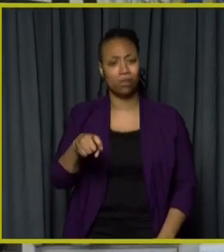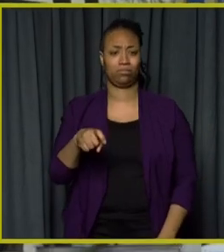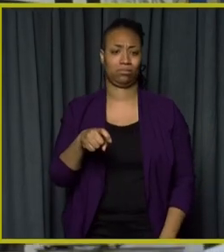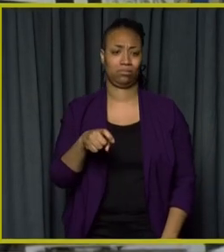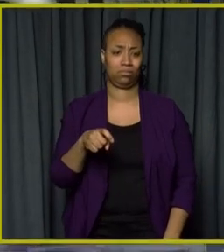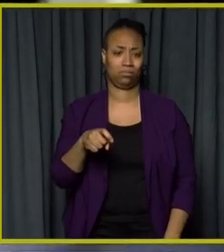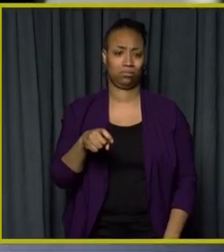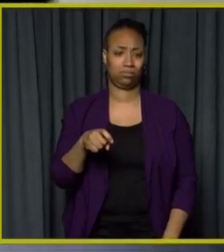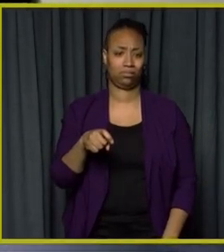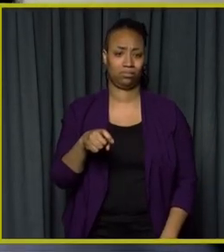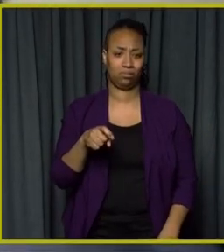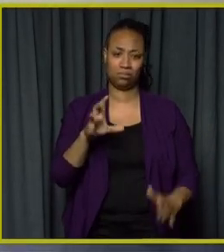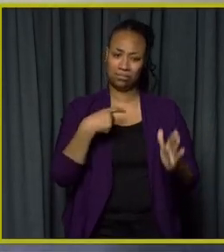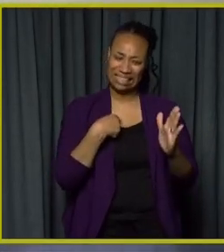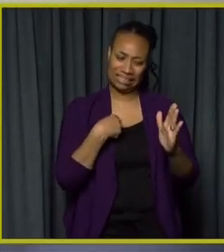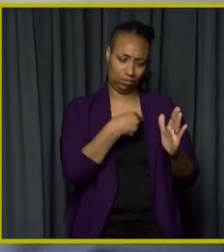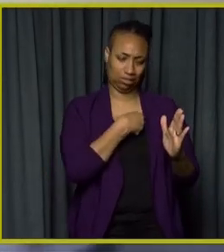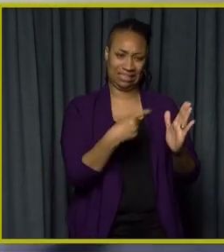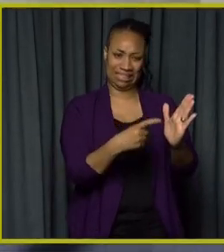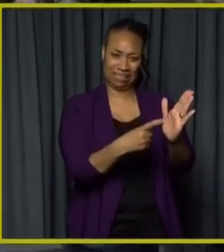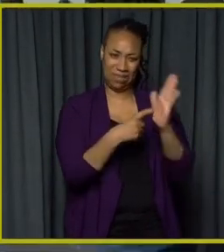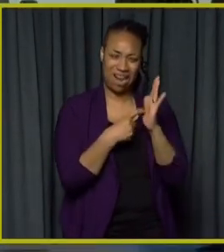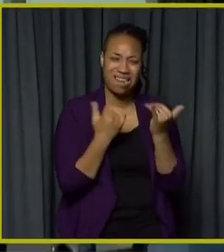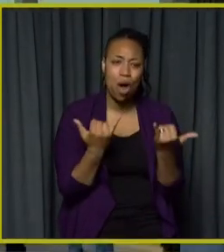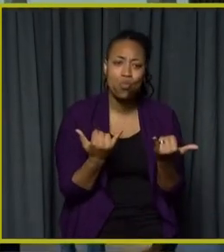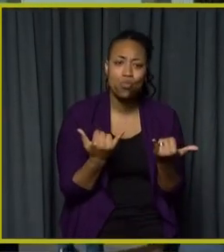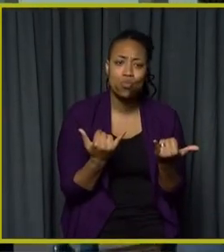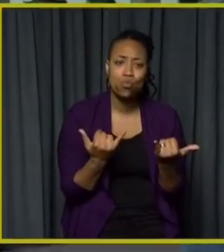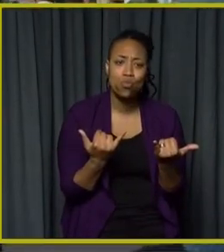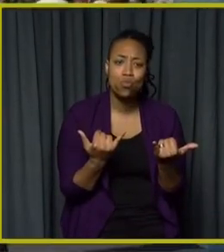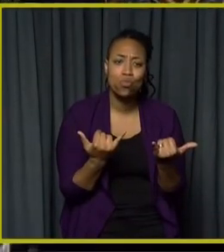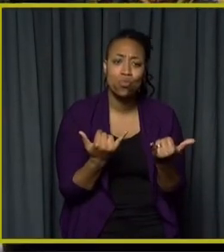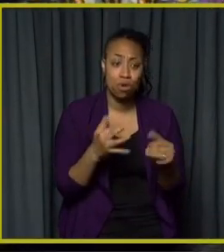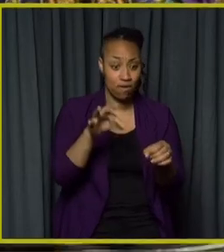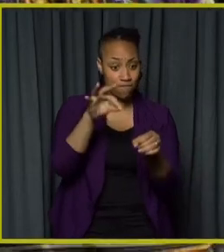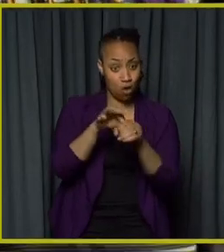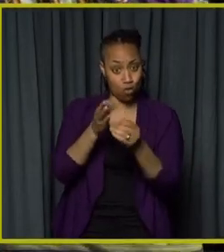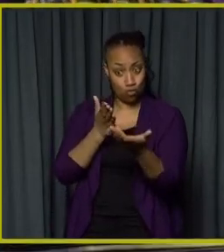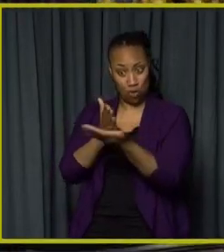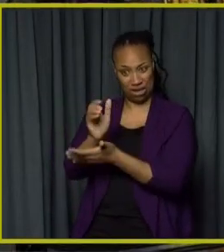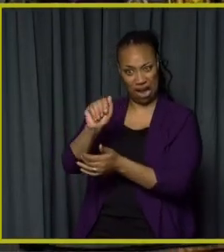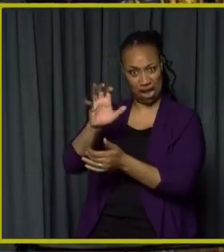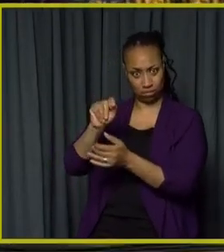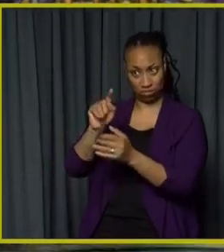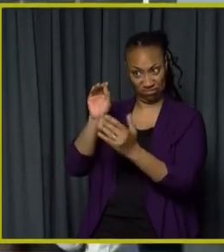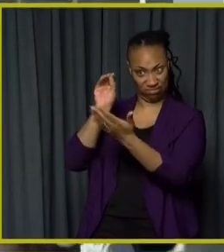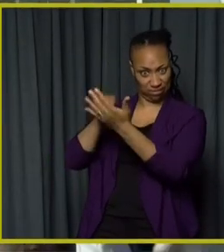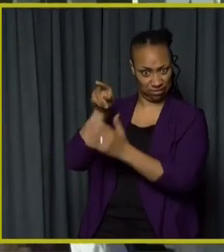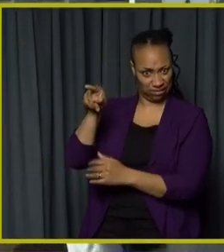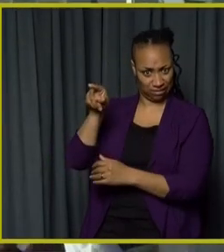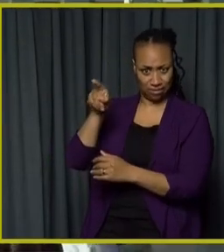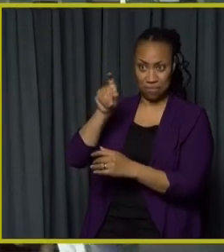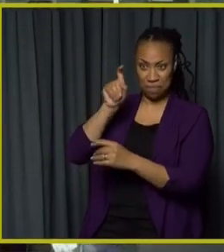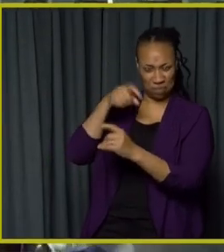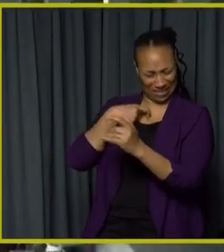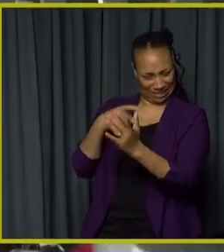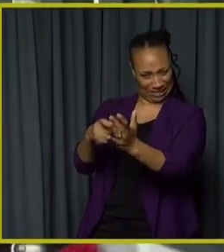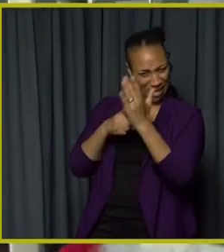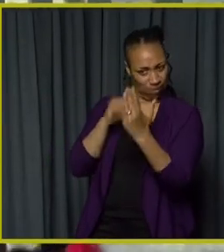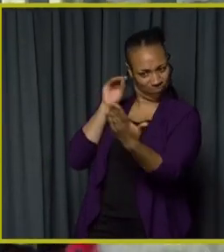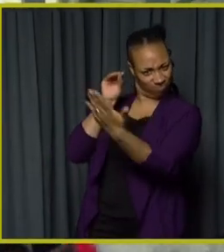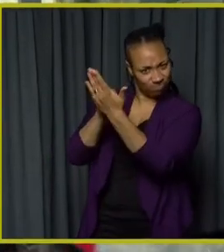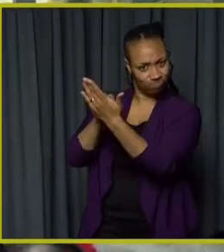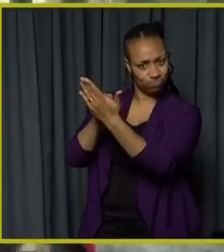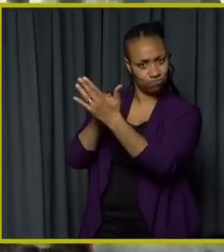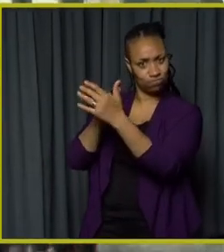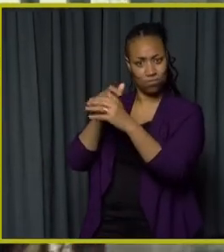Immediate restoration of the Voting Rights Act. We demand an end to racist gerrymandering. We want early